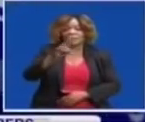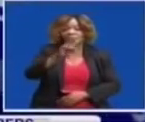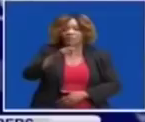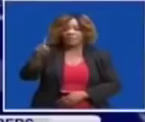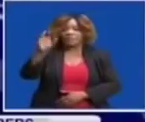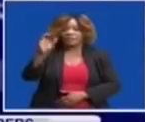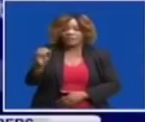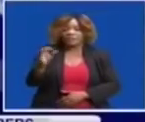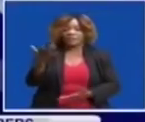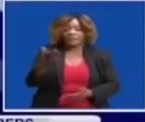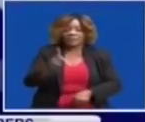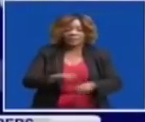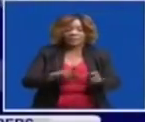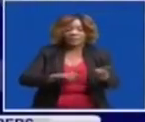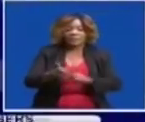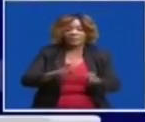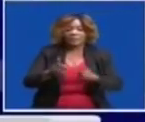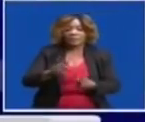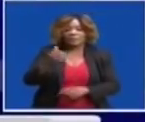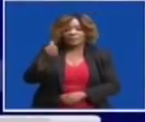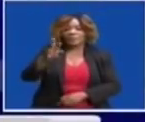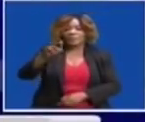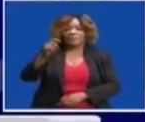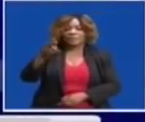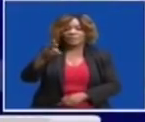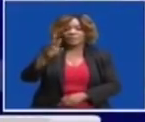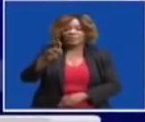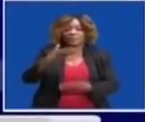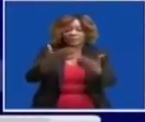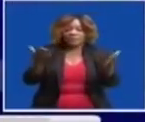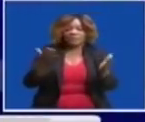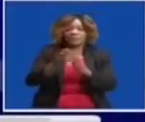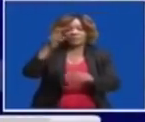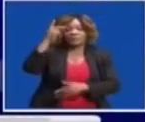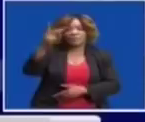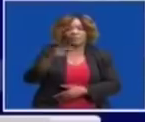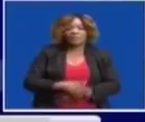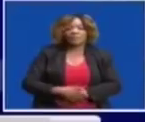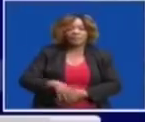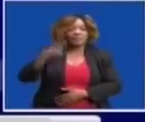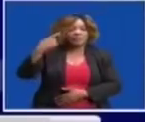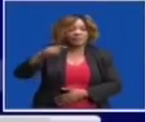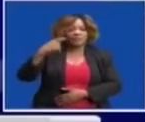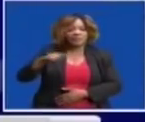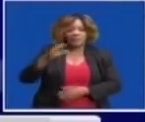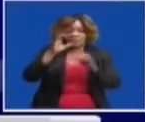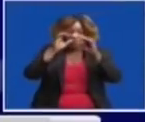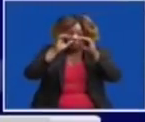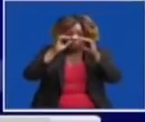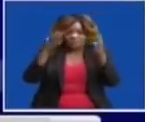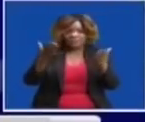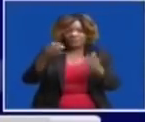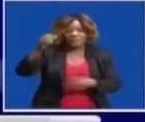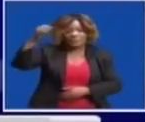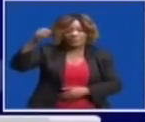in a heated fixture played at the Asa Davis Stadium in Kitwe. Meanwhile, the game between Green Buffaloes and